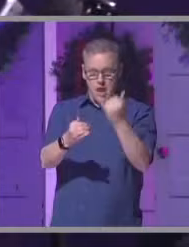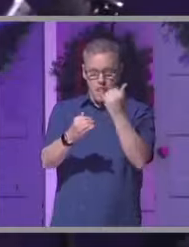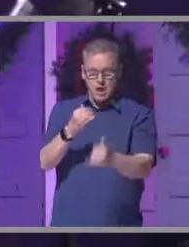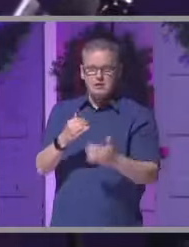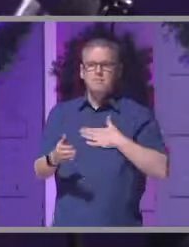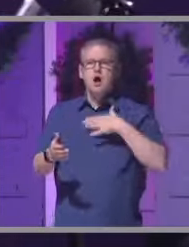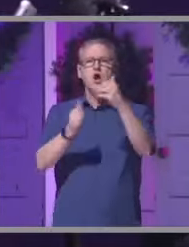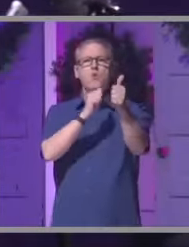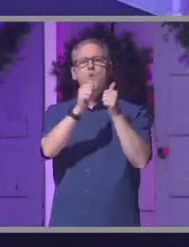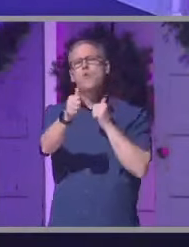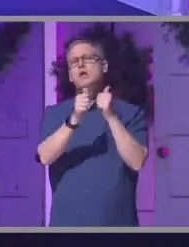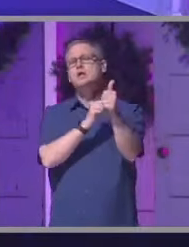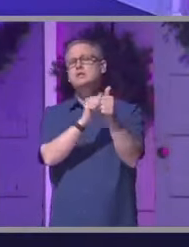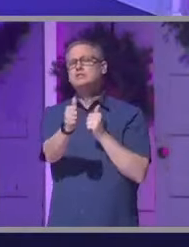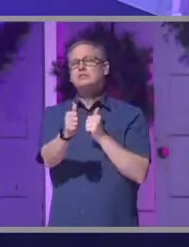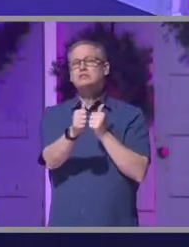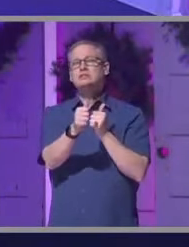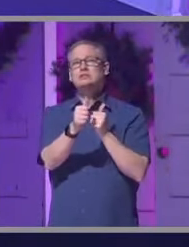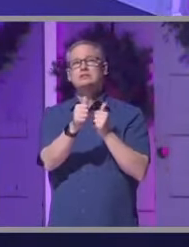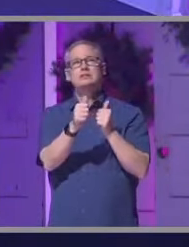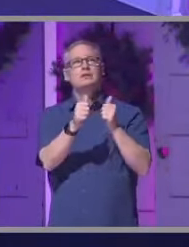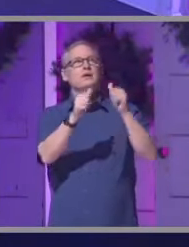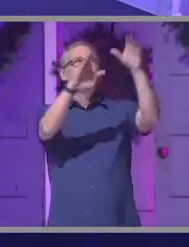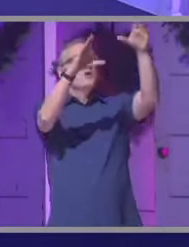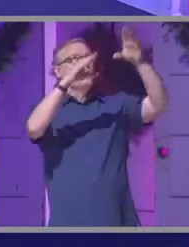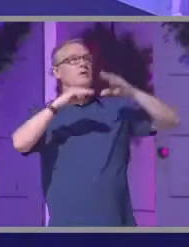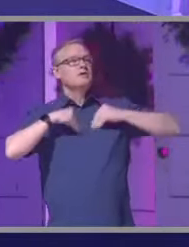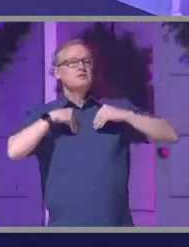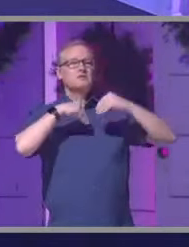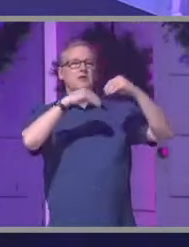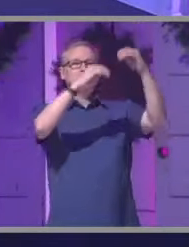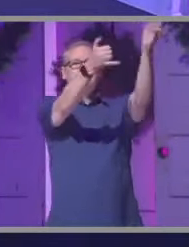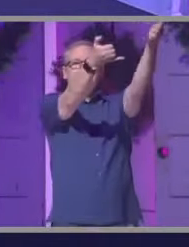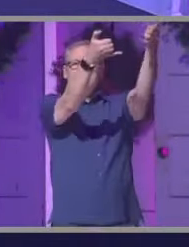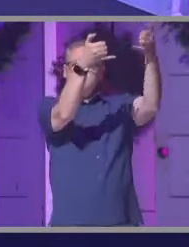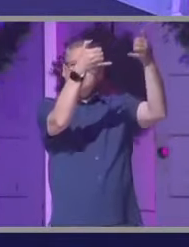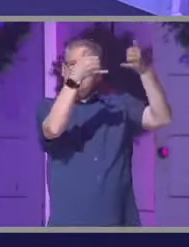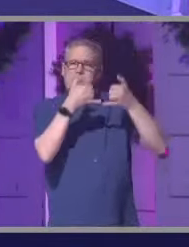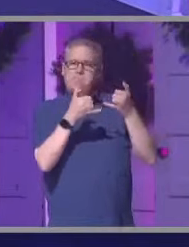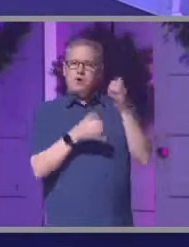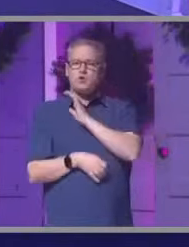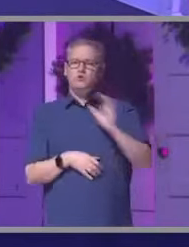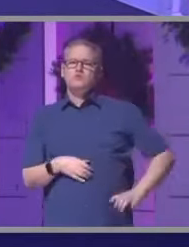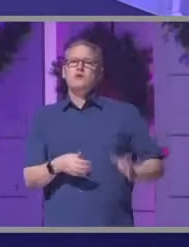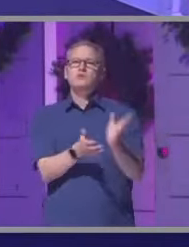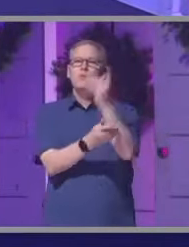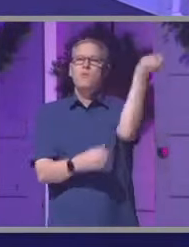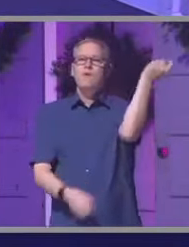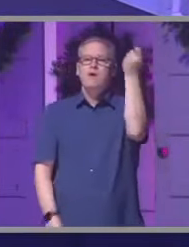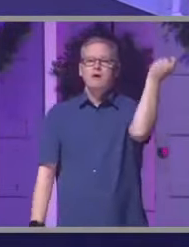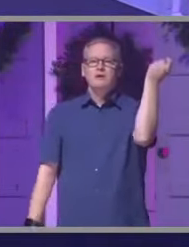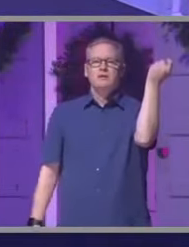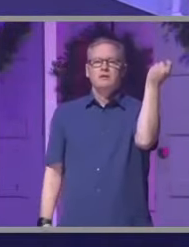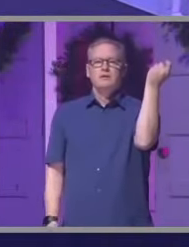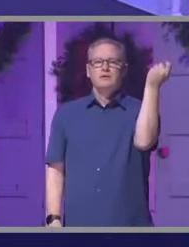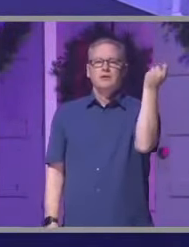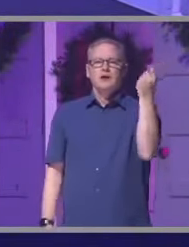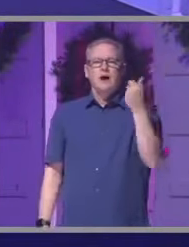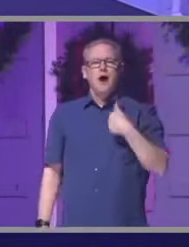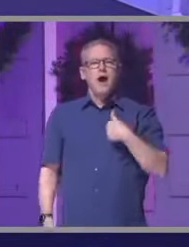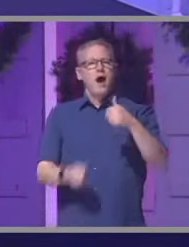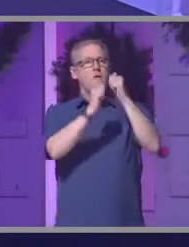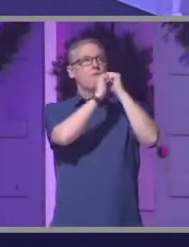run, and I receive the prize that Christ has won, I will be with